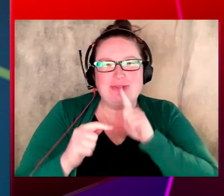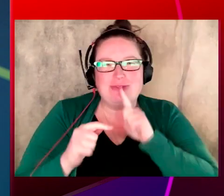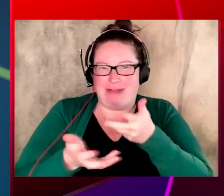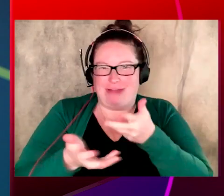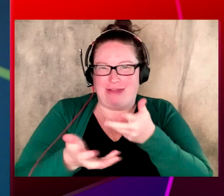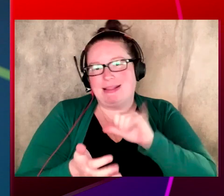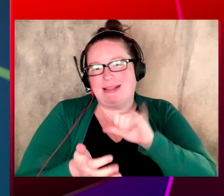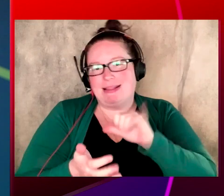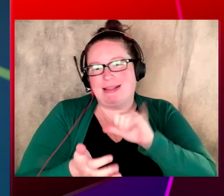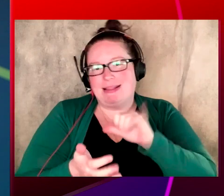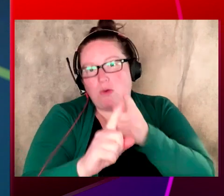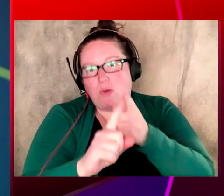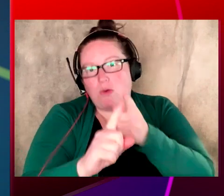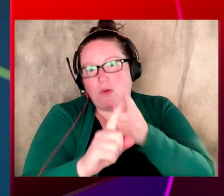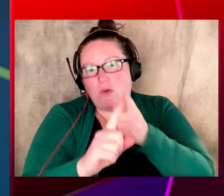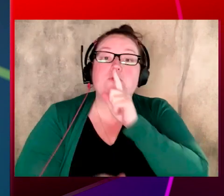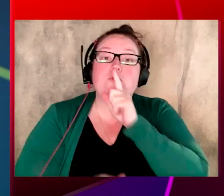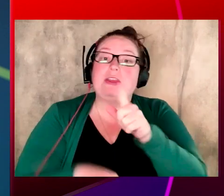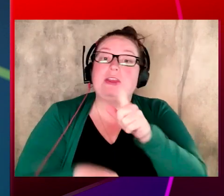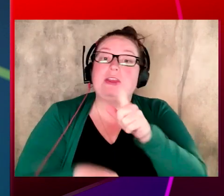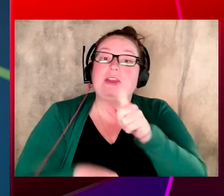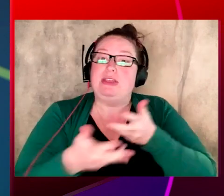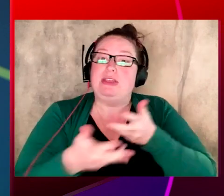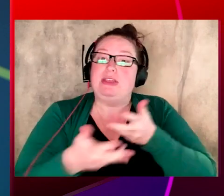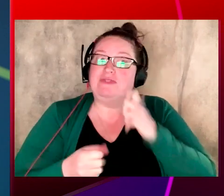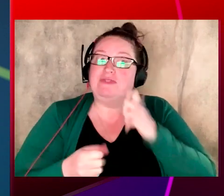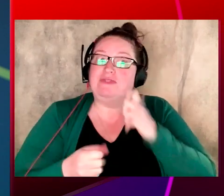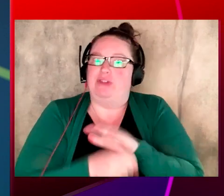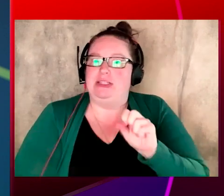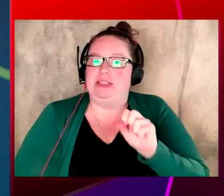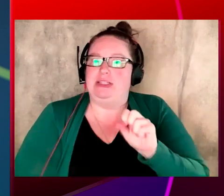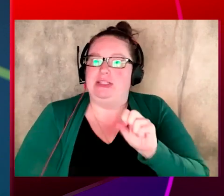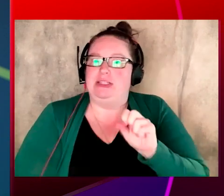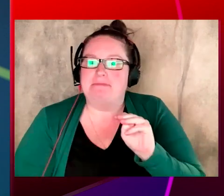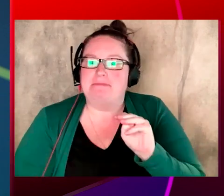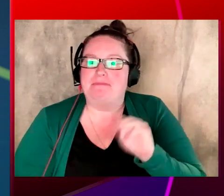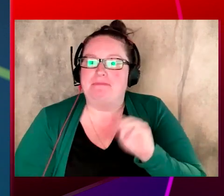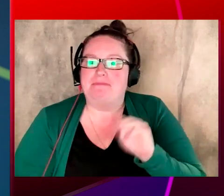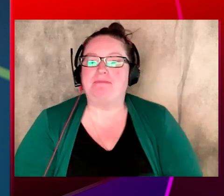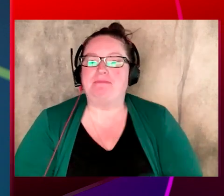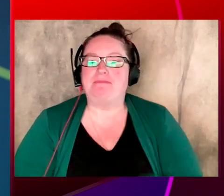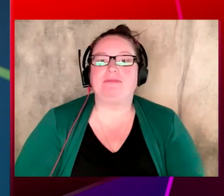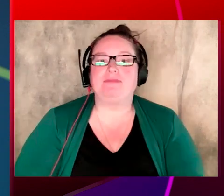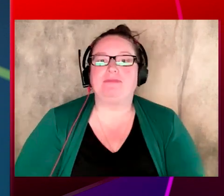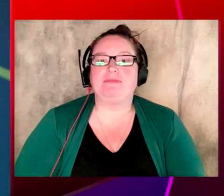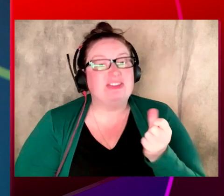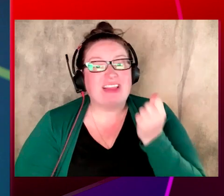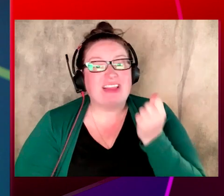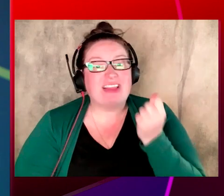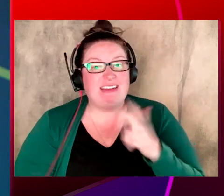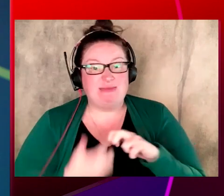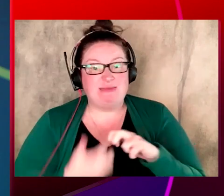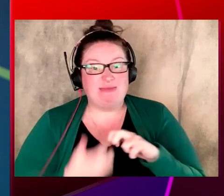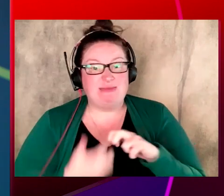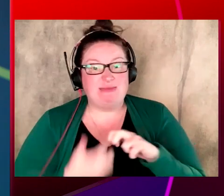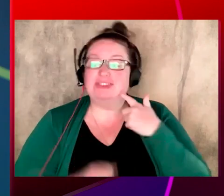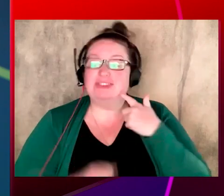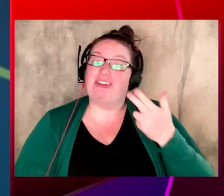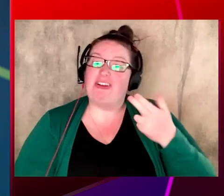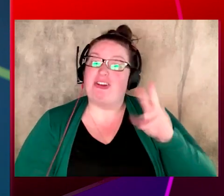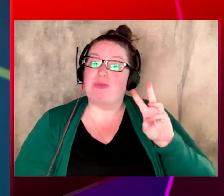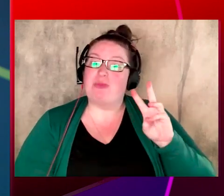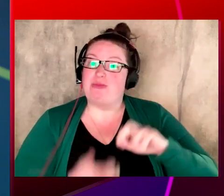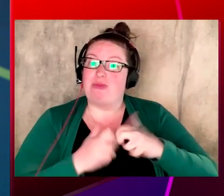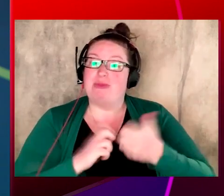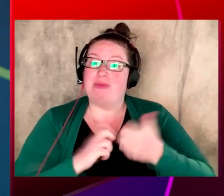for real-time interaction across the entire sim. And so there's a lot of problems, and there's just a hardware problem, right? Here at